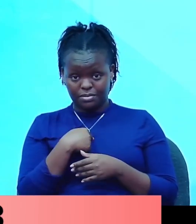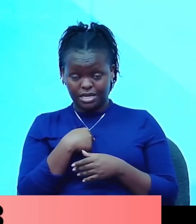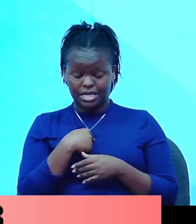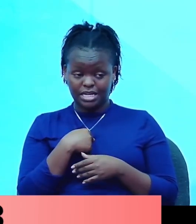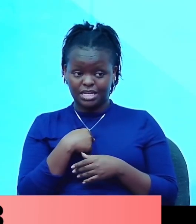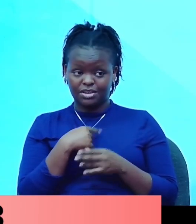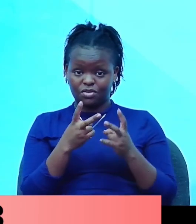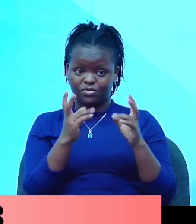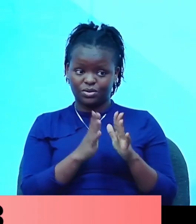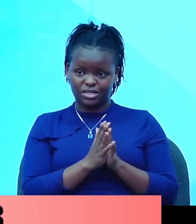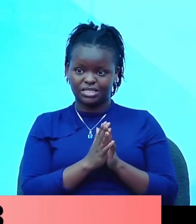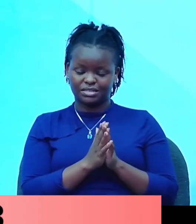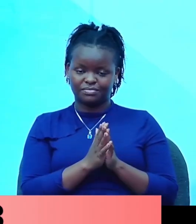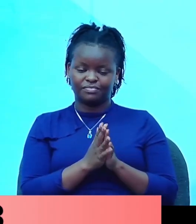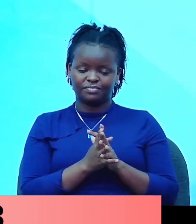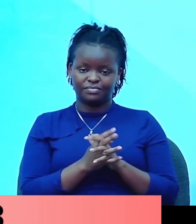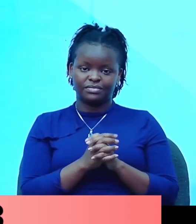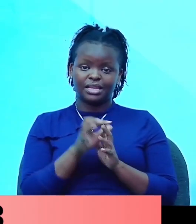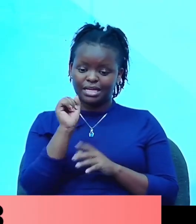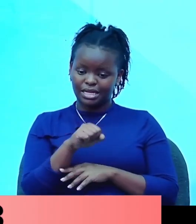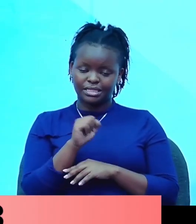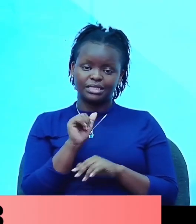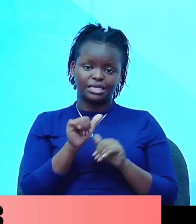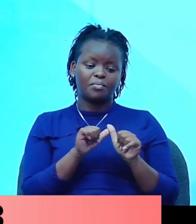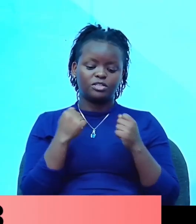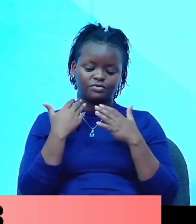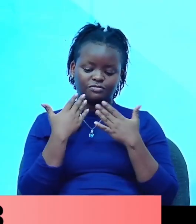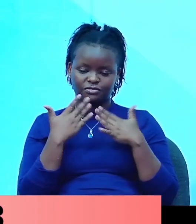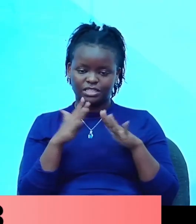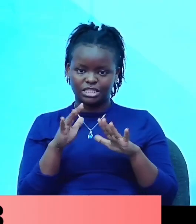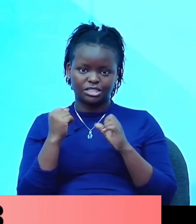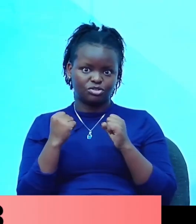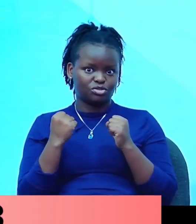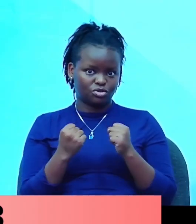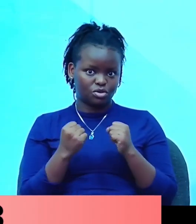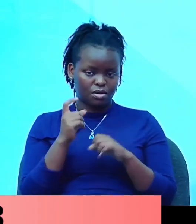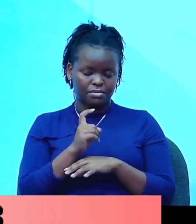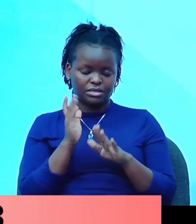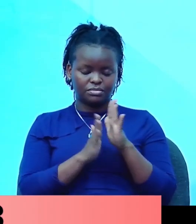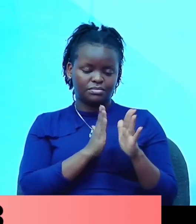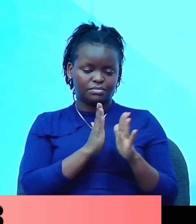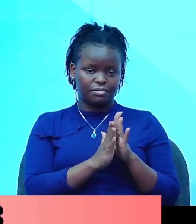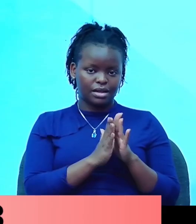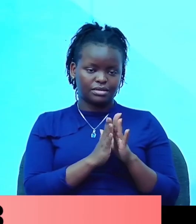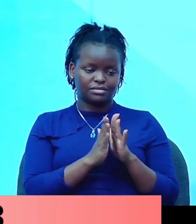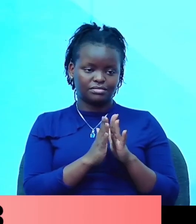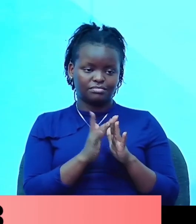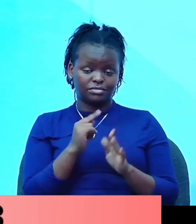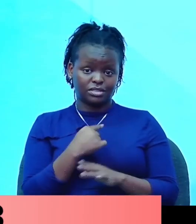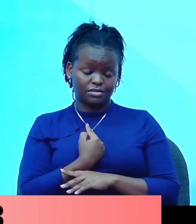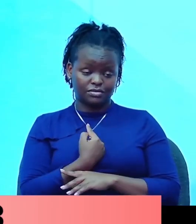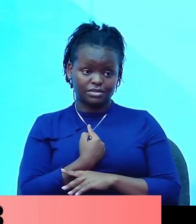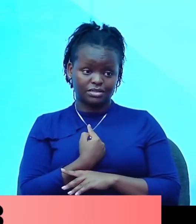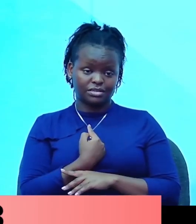everyone. Yes. It's about finishing strong. Yes. Right. We have to prepare ourselves to be a